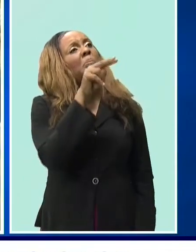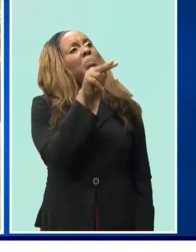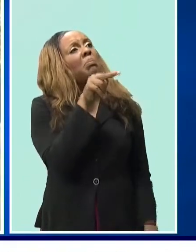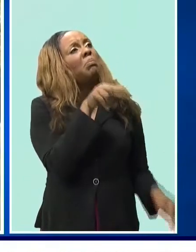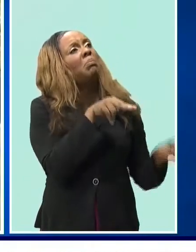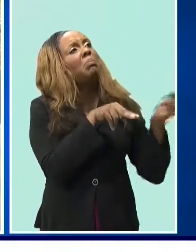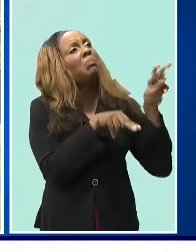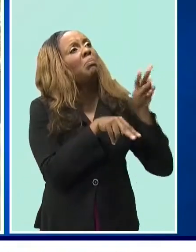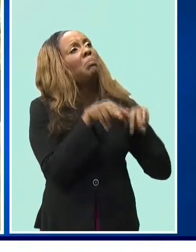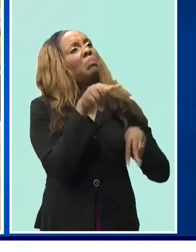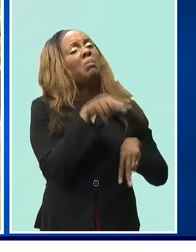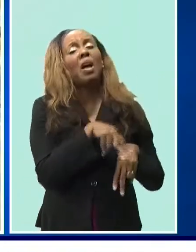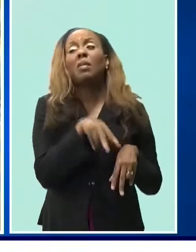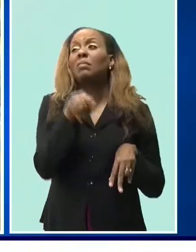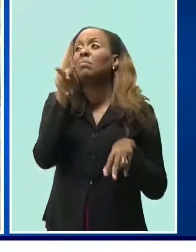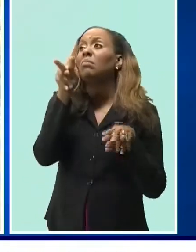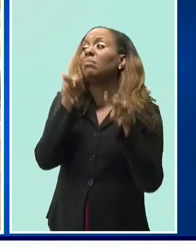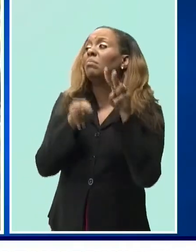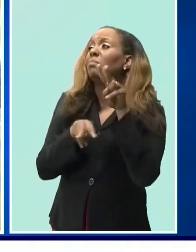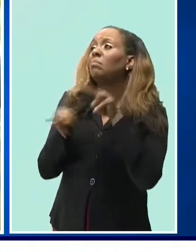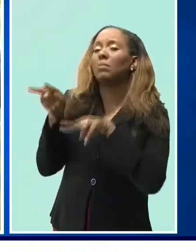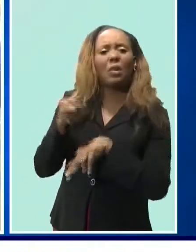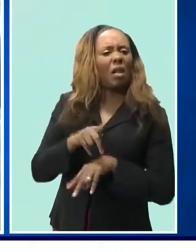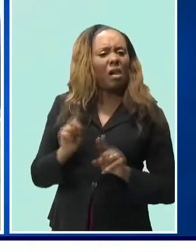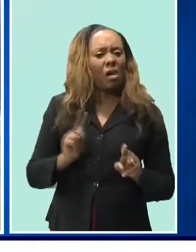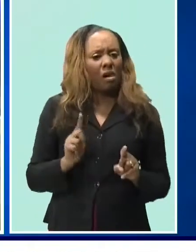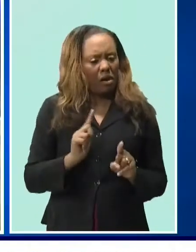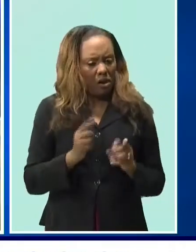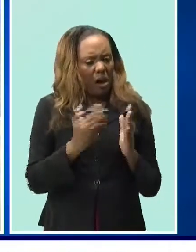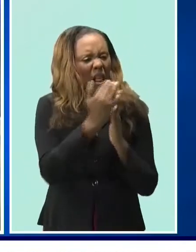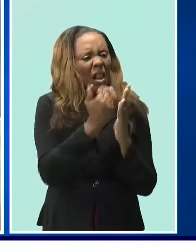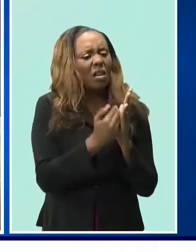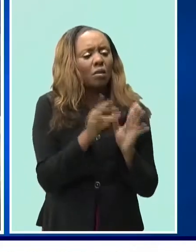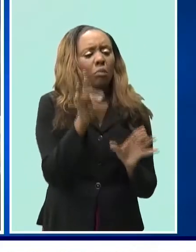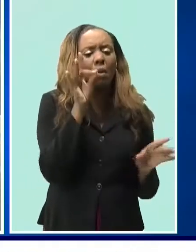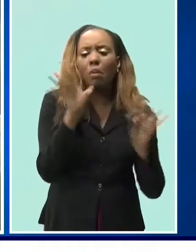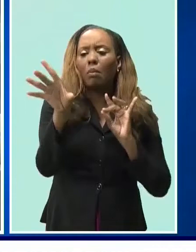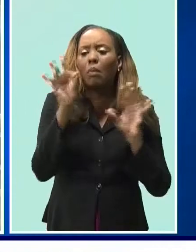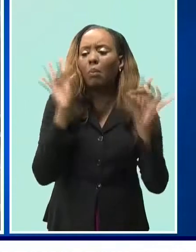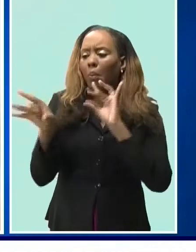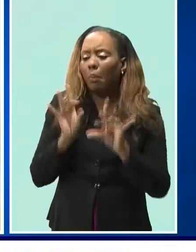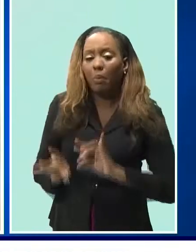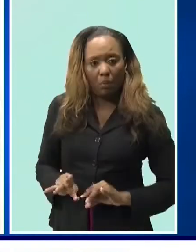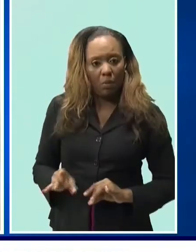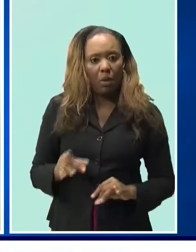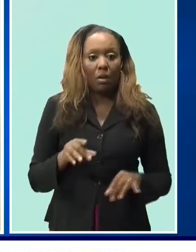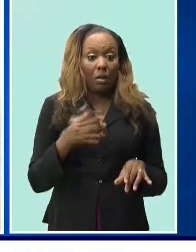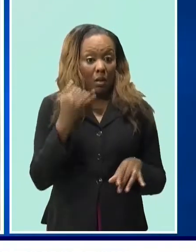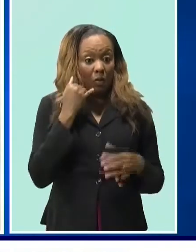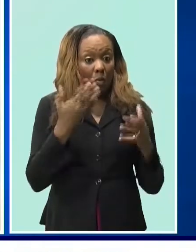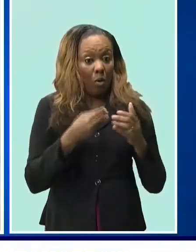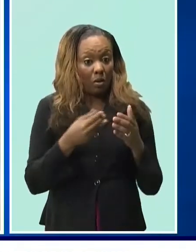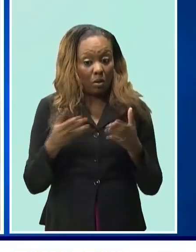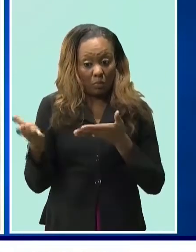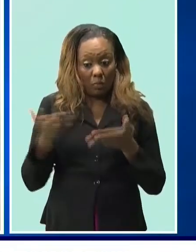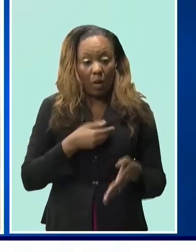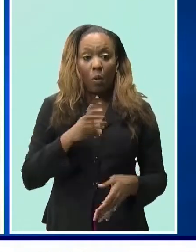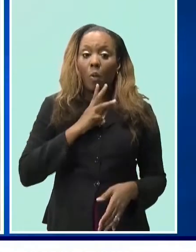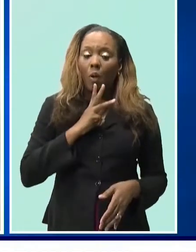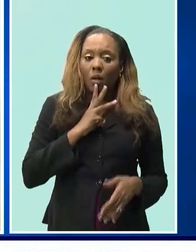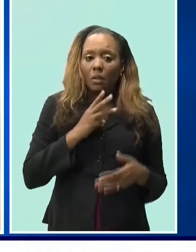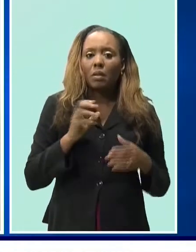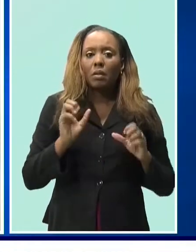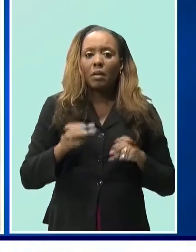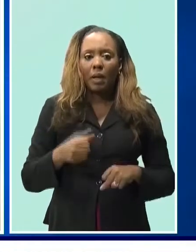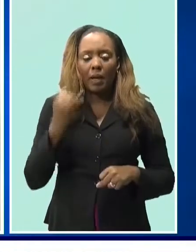water in case there is a period of waiting before they are allowed entry. People whose surnames begin with the